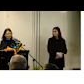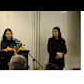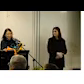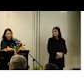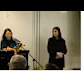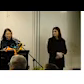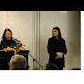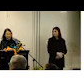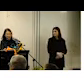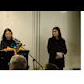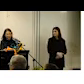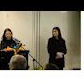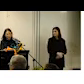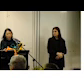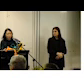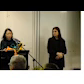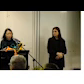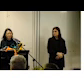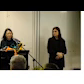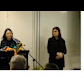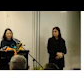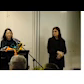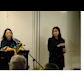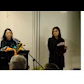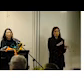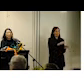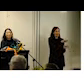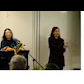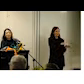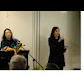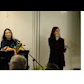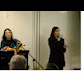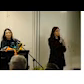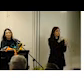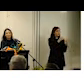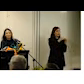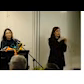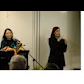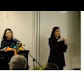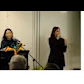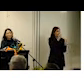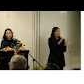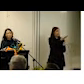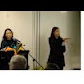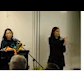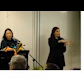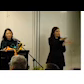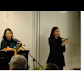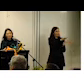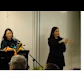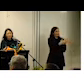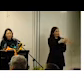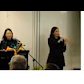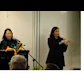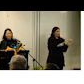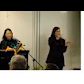GABA-A receptor sitting on the membrane of the neuron. And on the outside, we see GABA. Outside the cell, we see GABA and the chloride ions